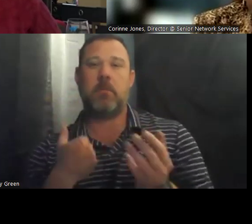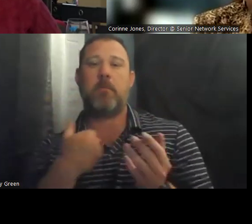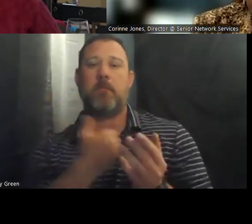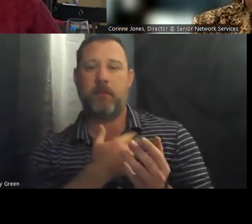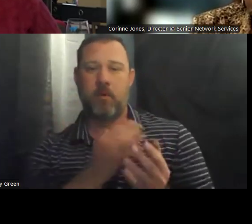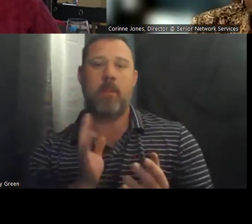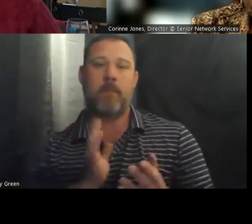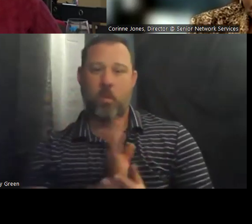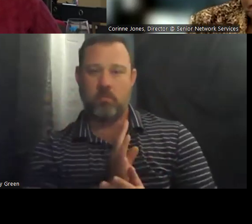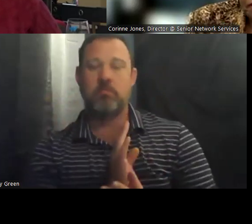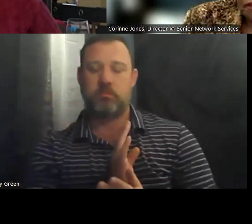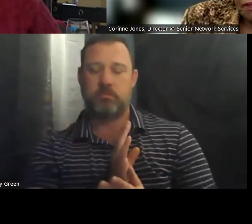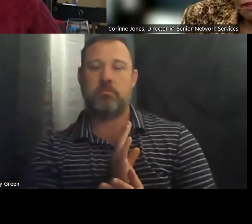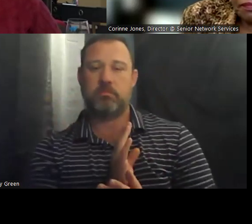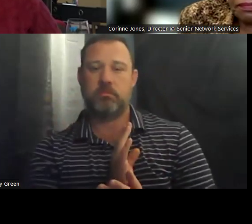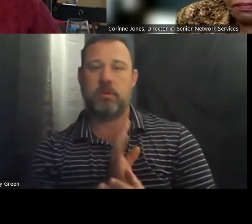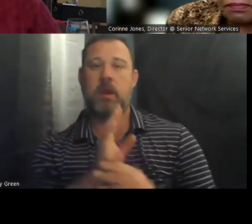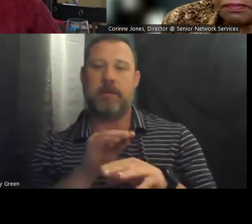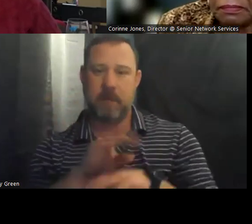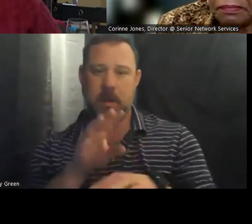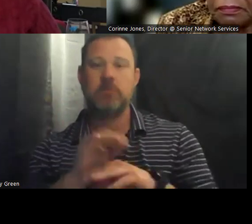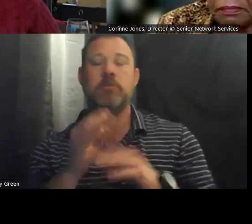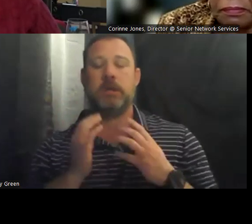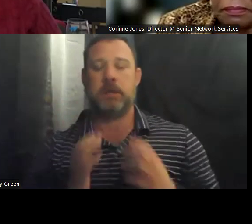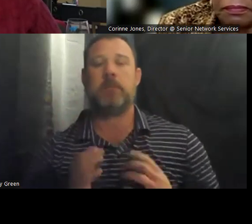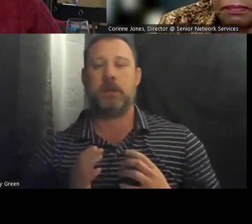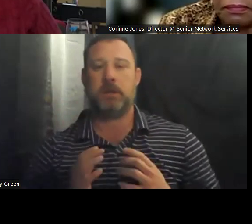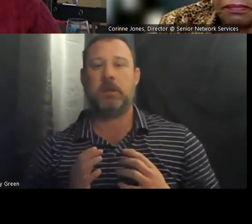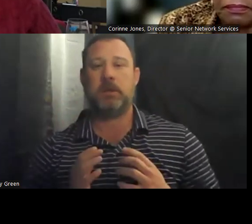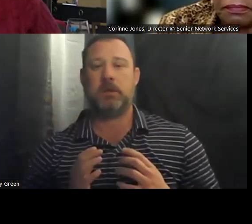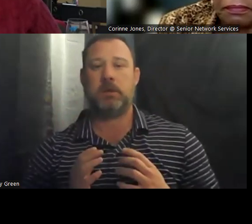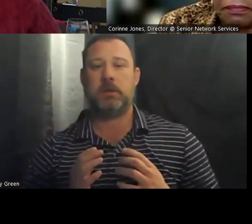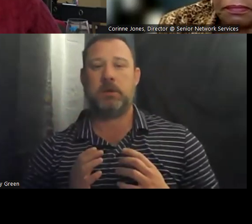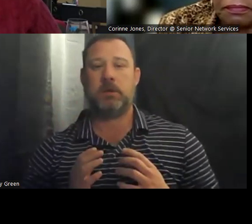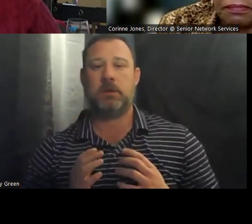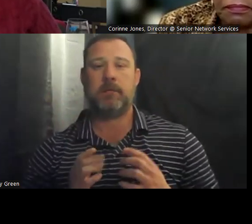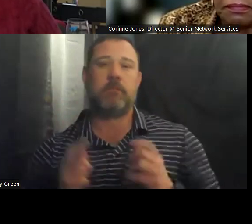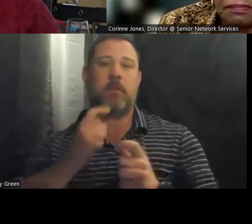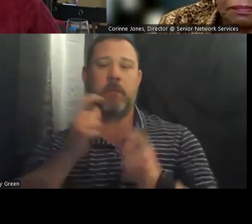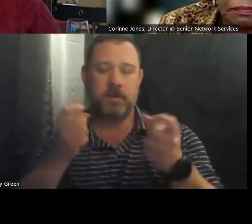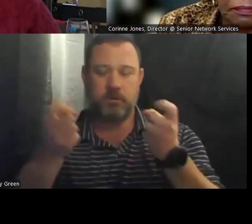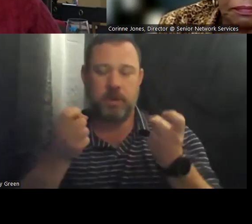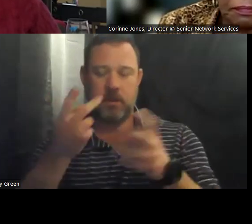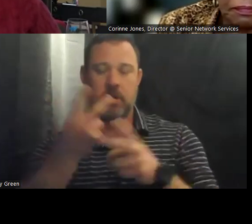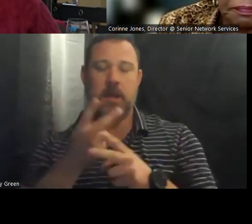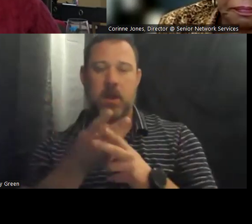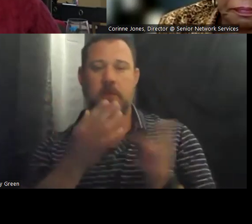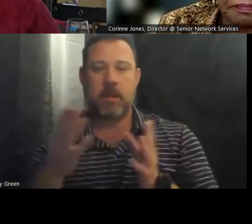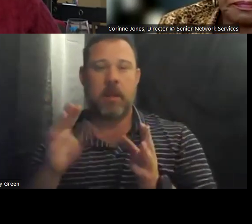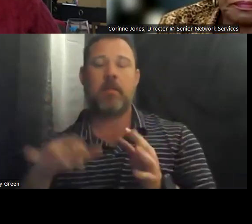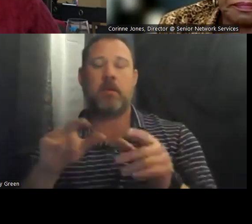the board and advisory committee of one of the major managed care plans in the